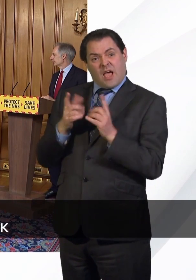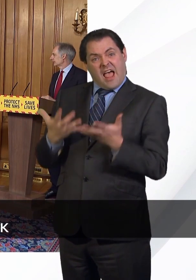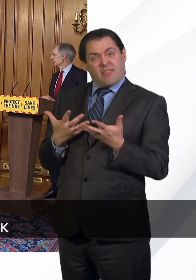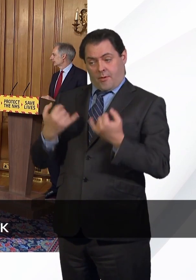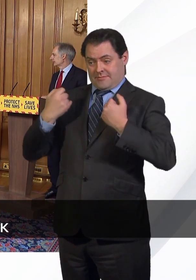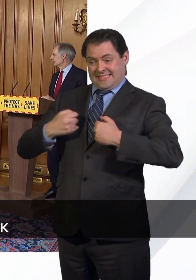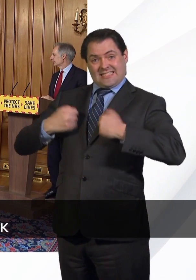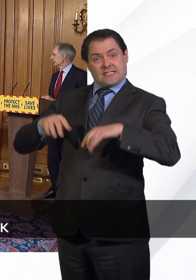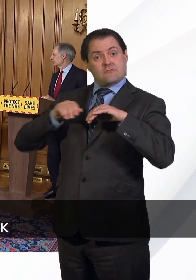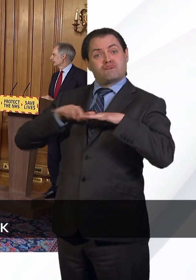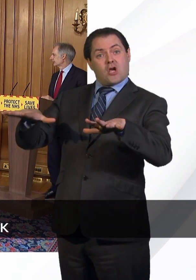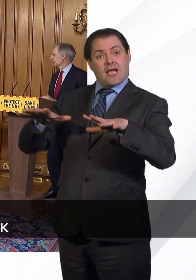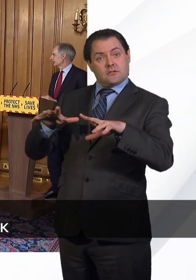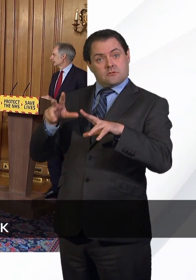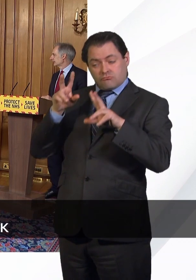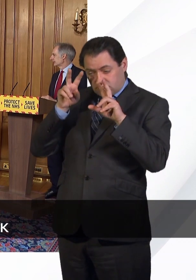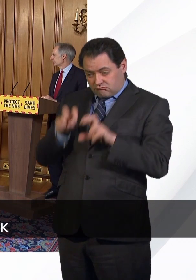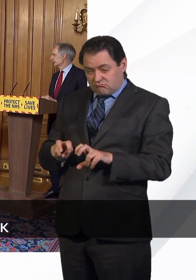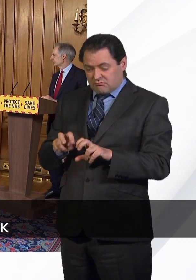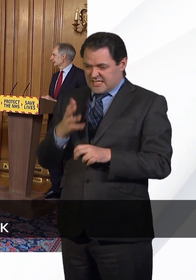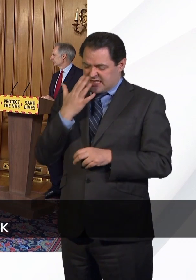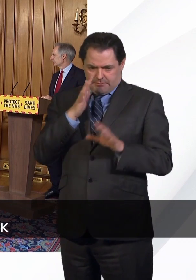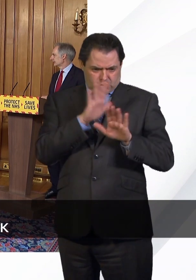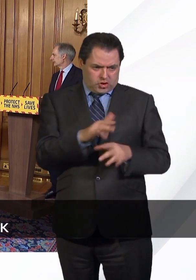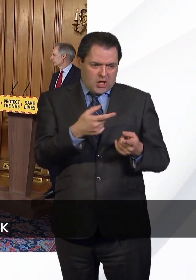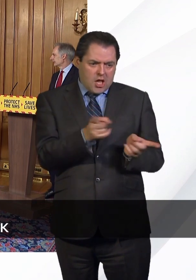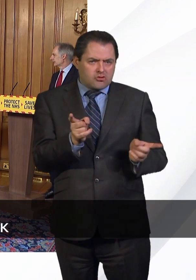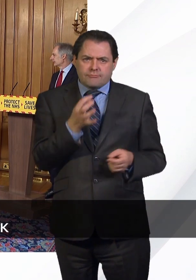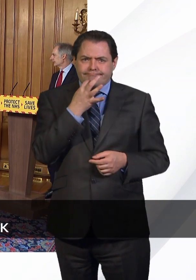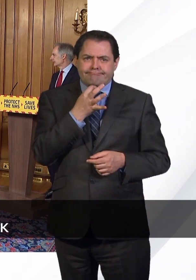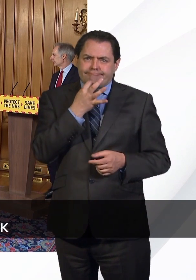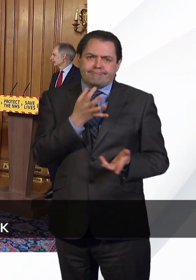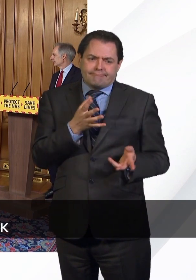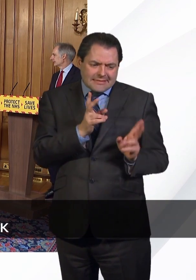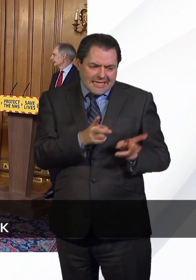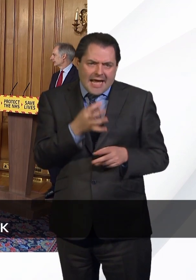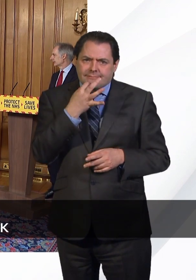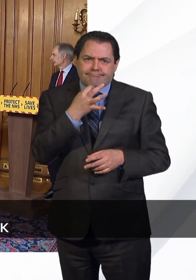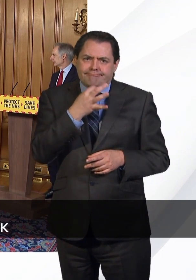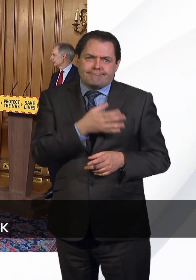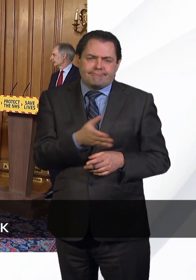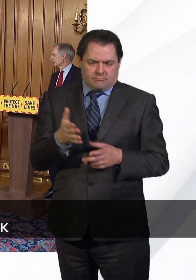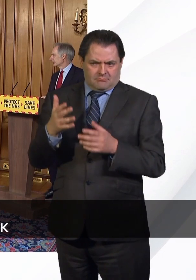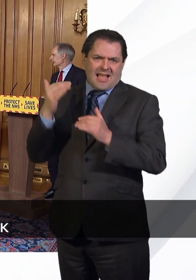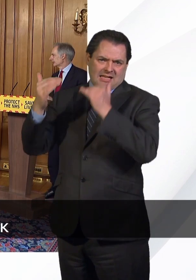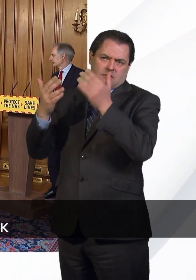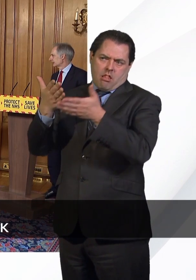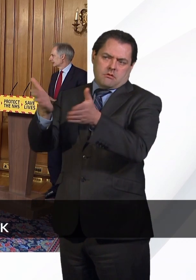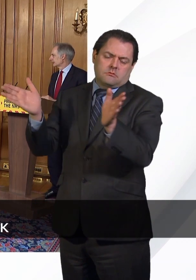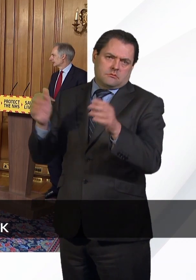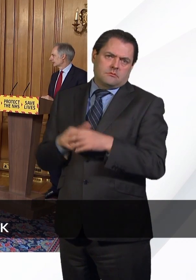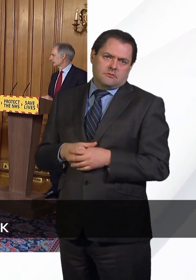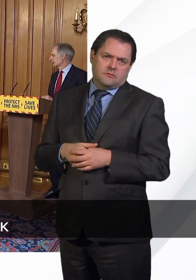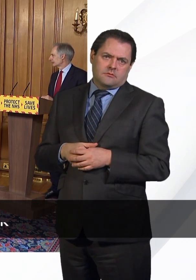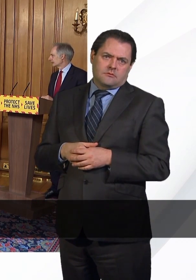that there is a massive burden of disease or burden of mortality in children. It is actually completely